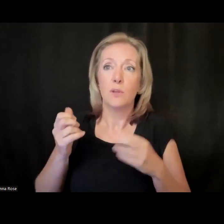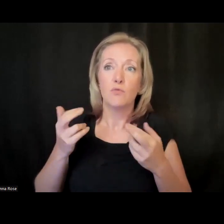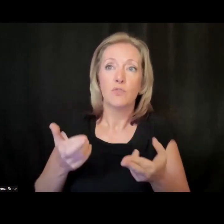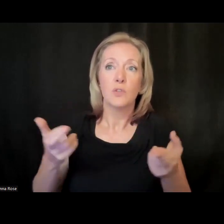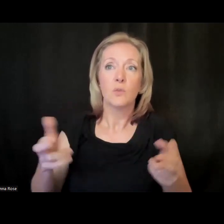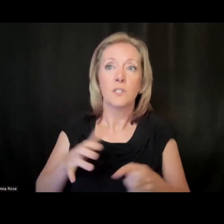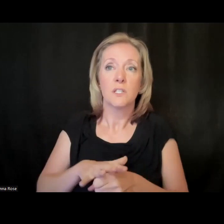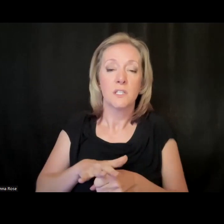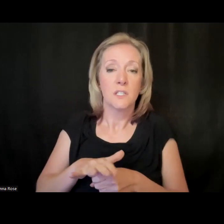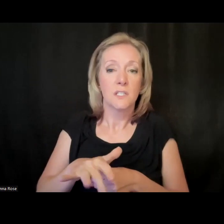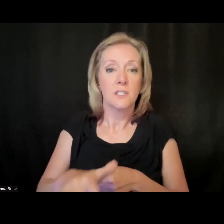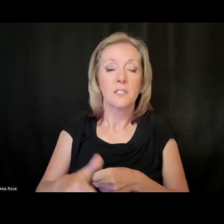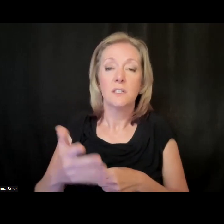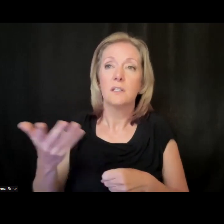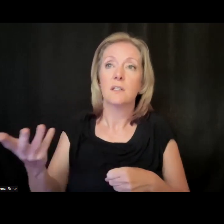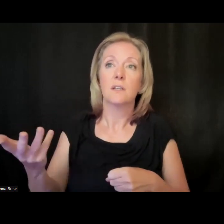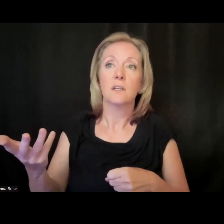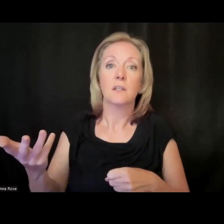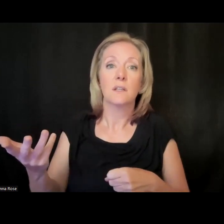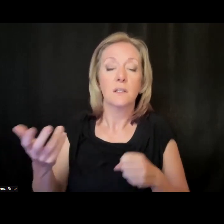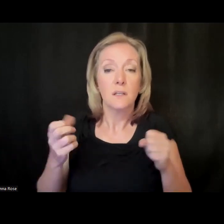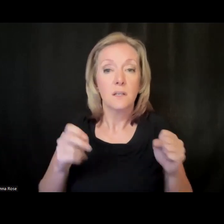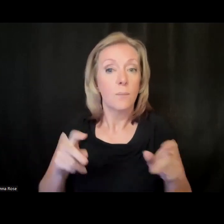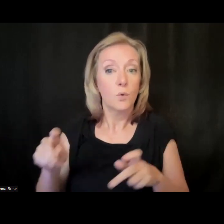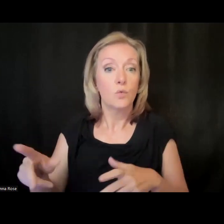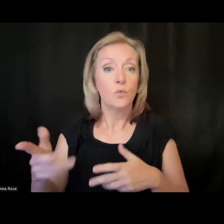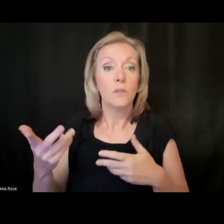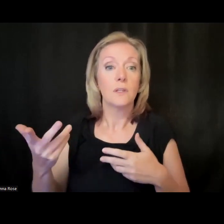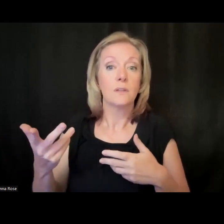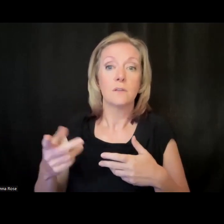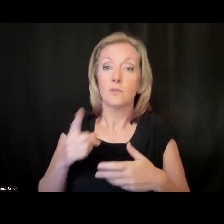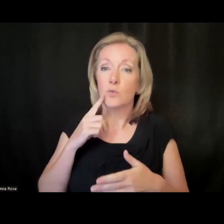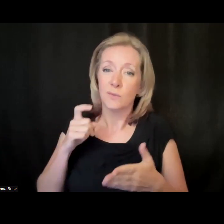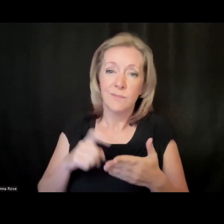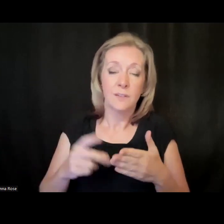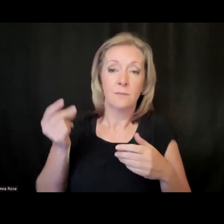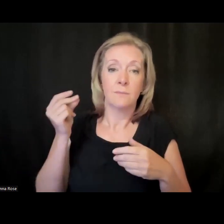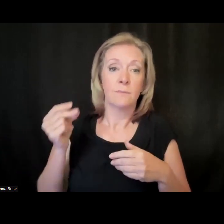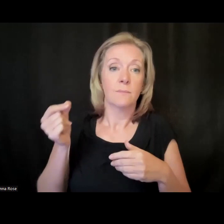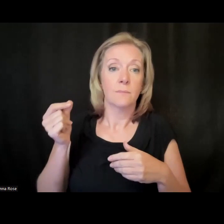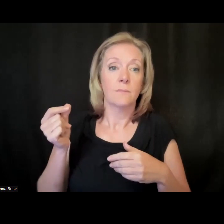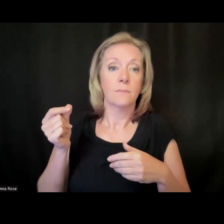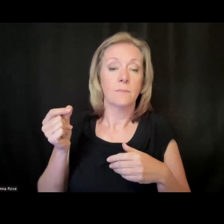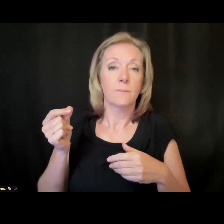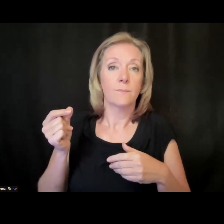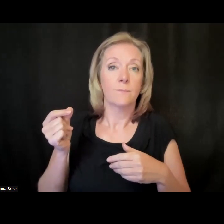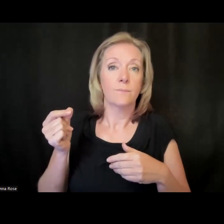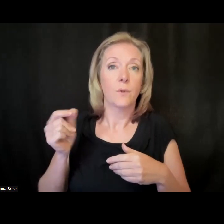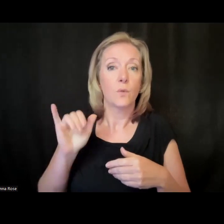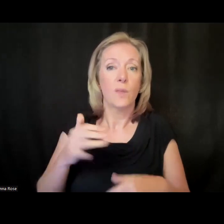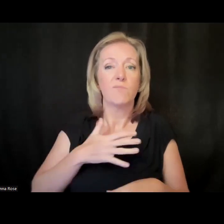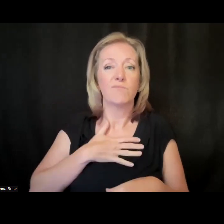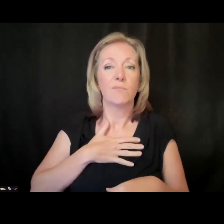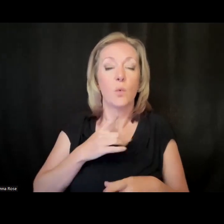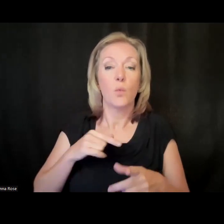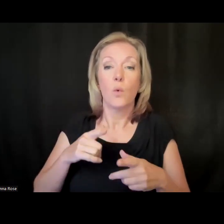resources. We have opportunities to really identify kids. And so that hurts my heart, but